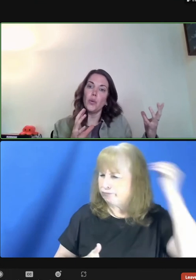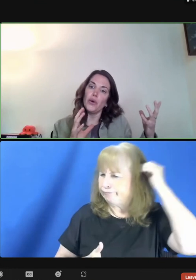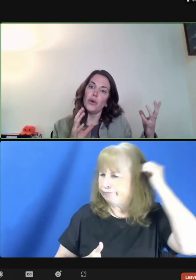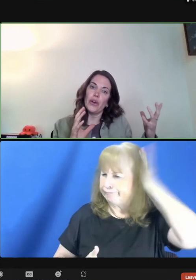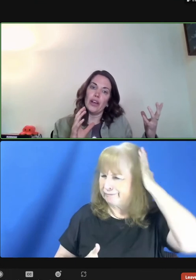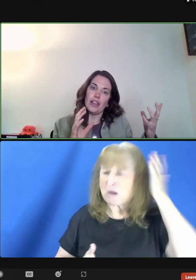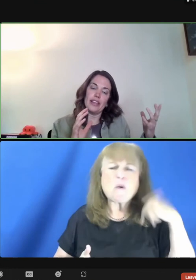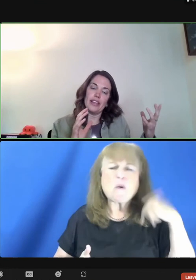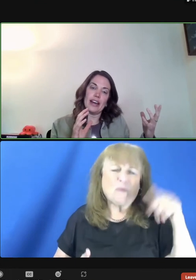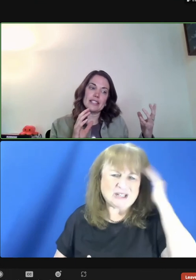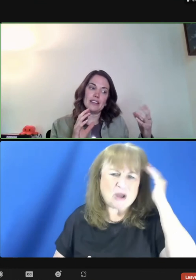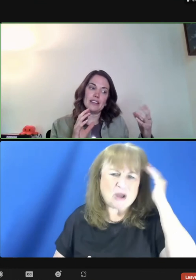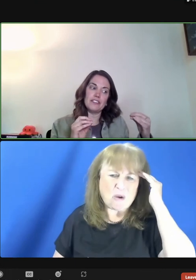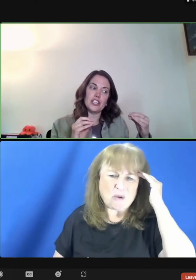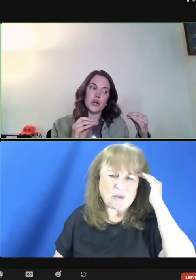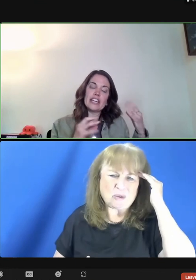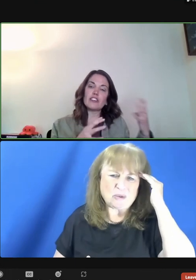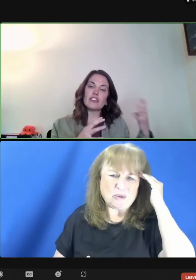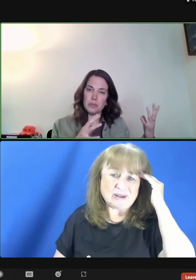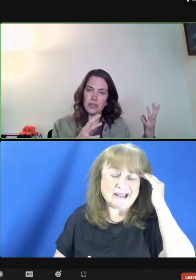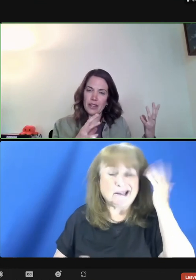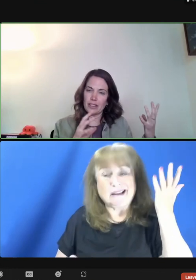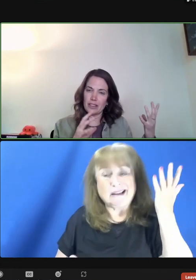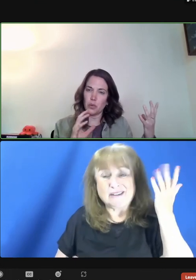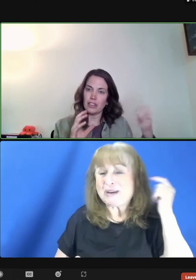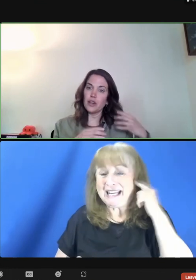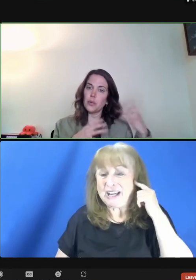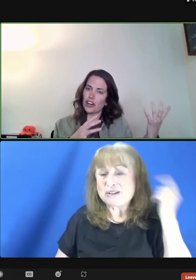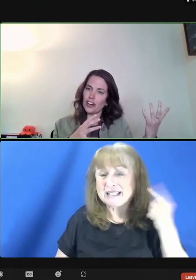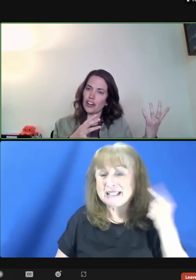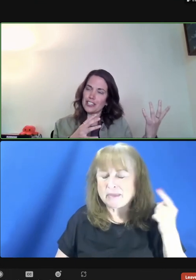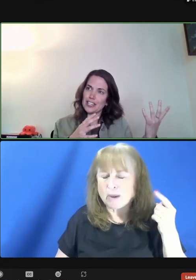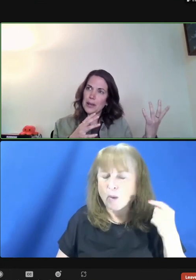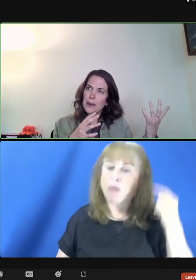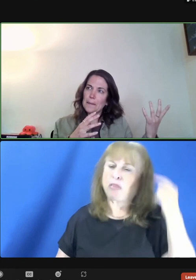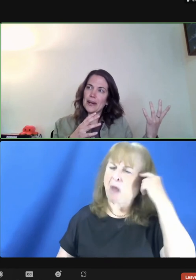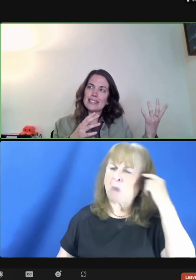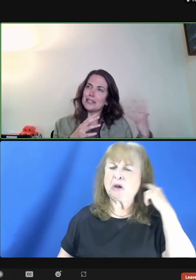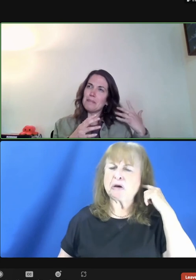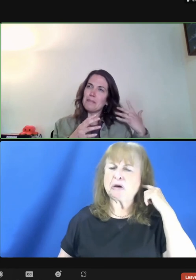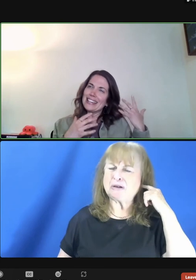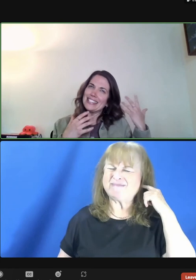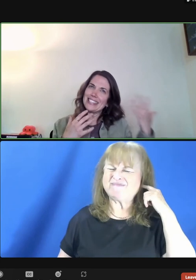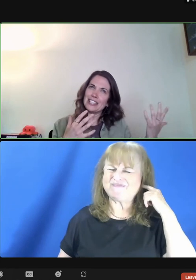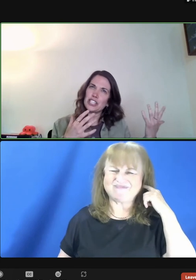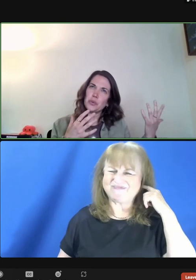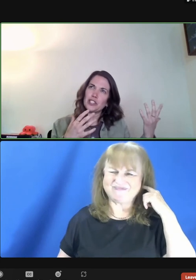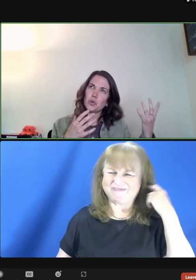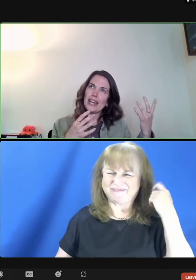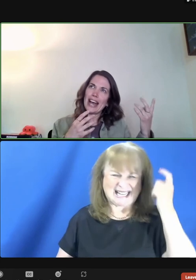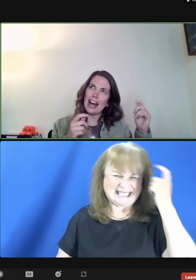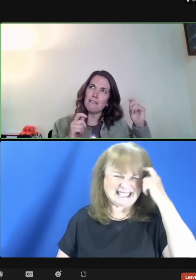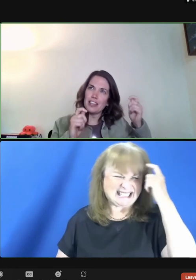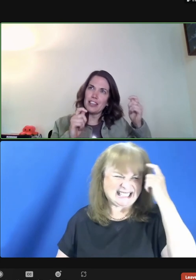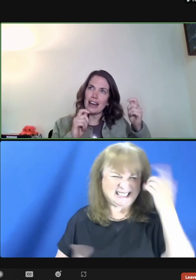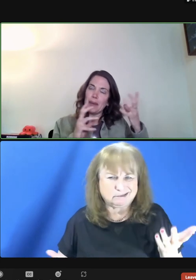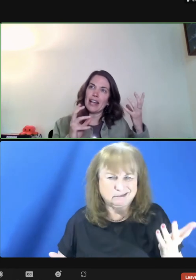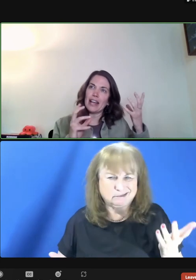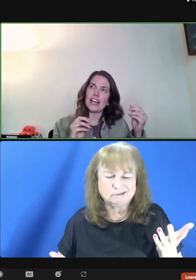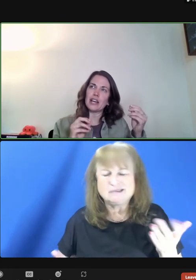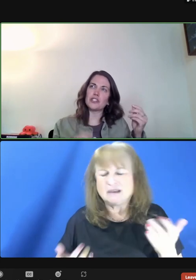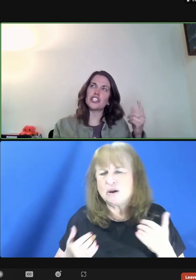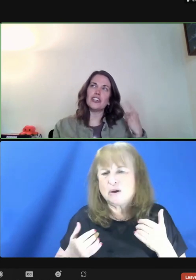we know that if, we hear something that we think we heard, but it doesn't make any sense to us, we